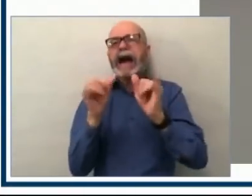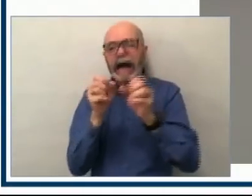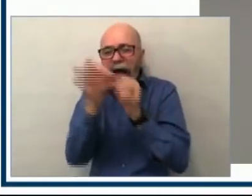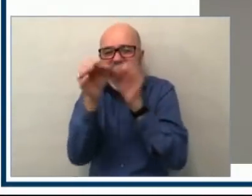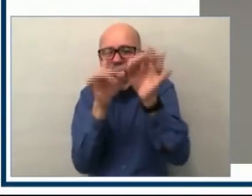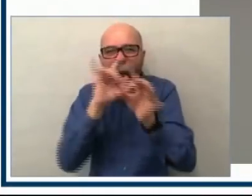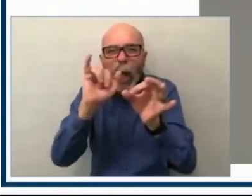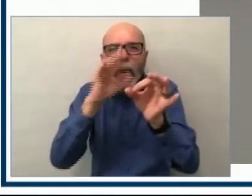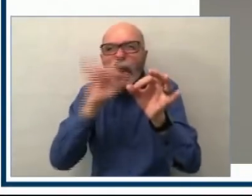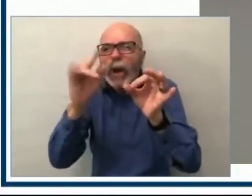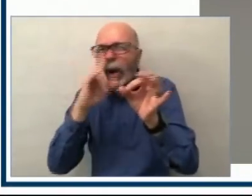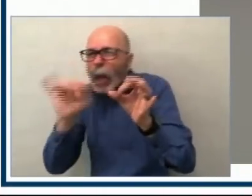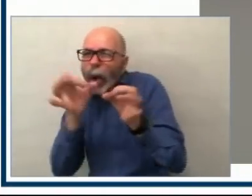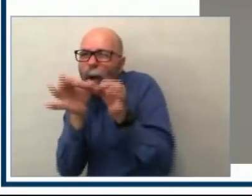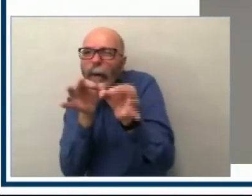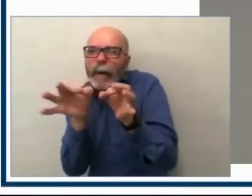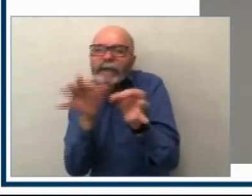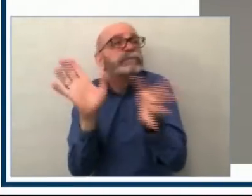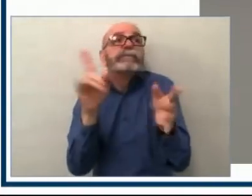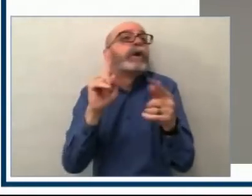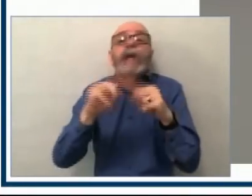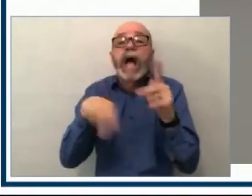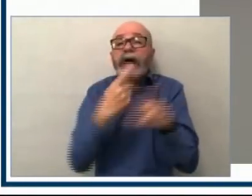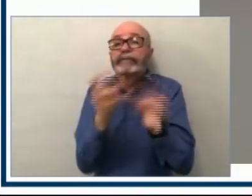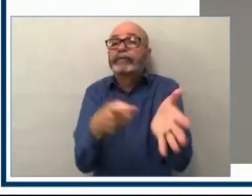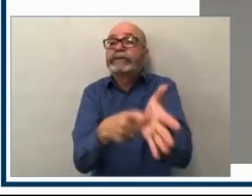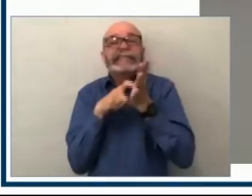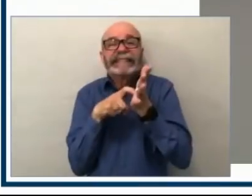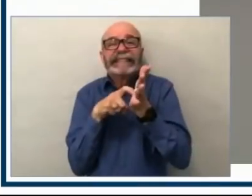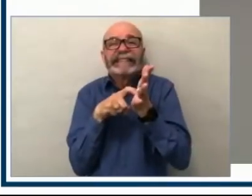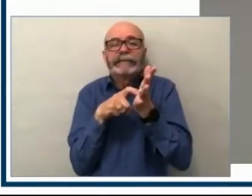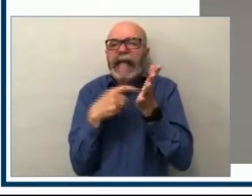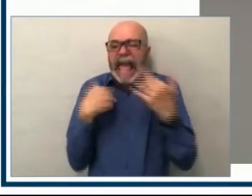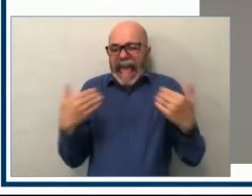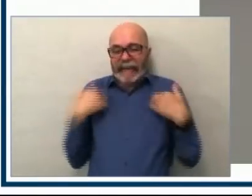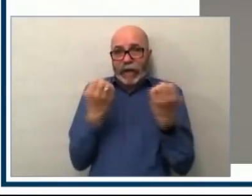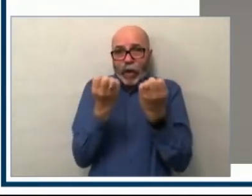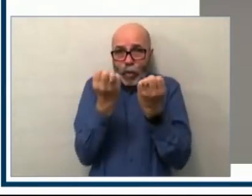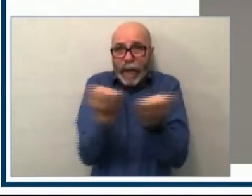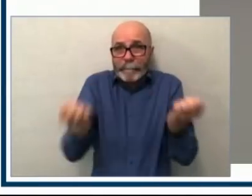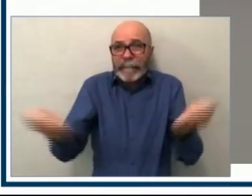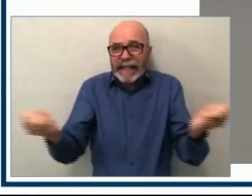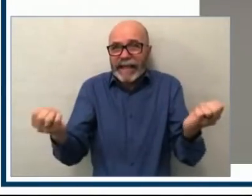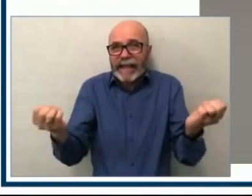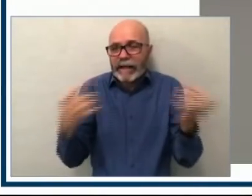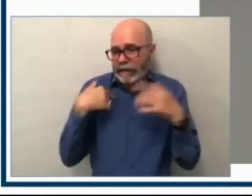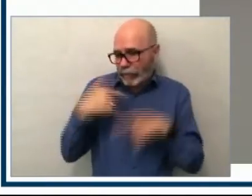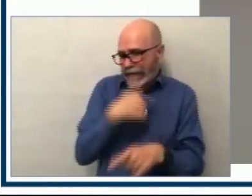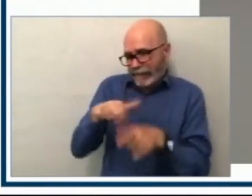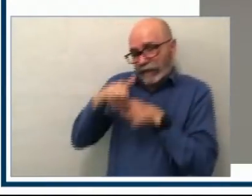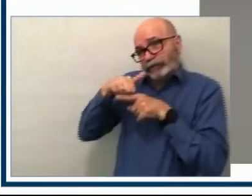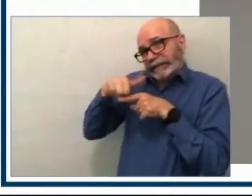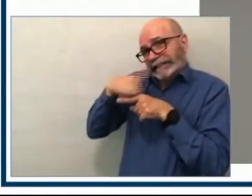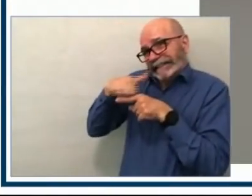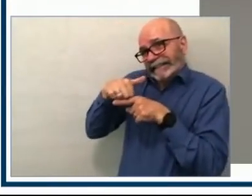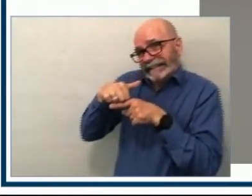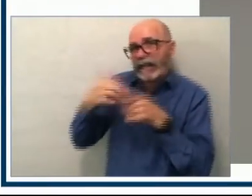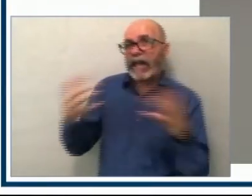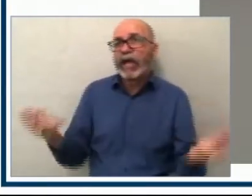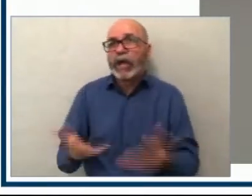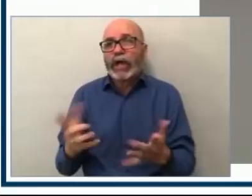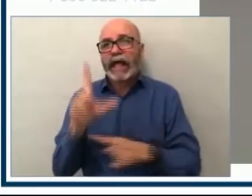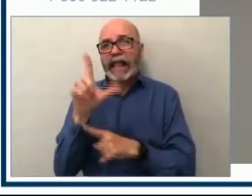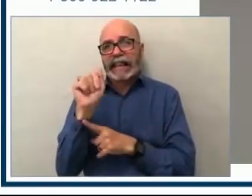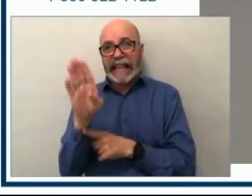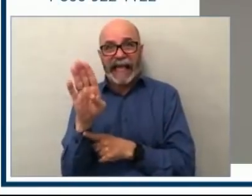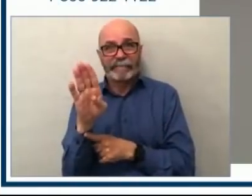the right type of equipment and the training in our lab here at the QE2 Health